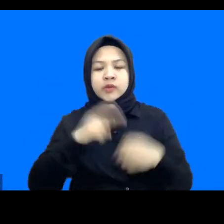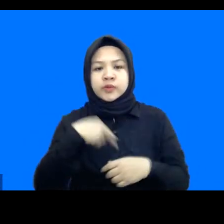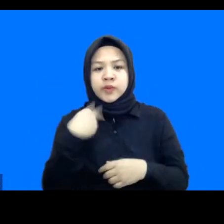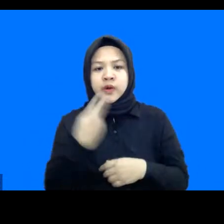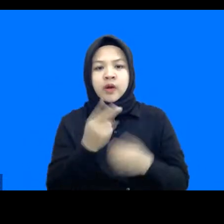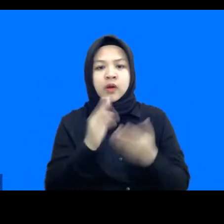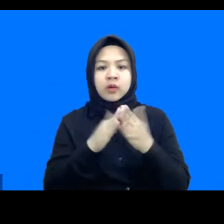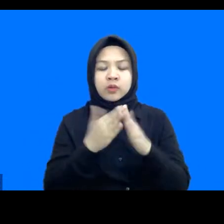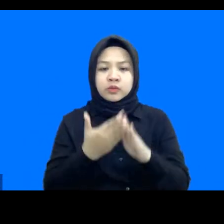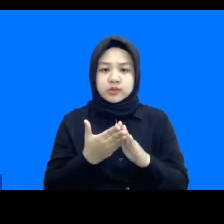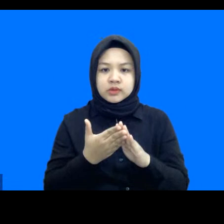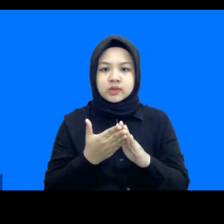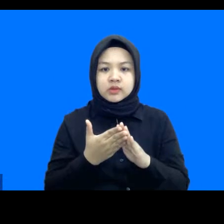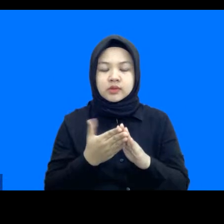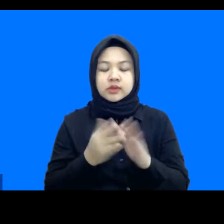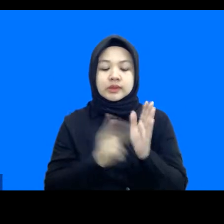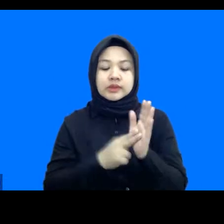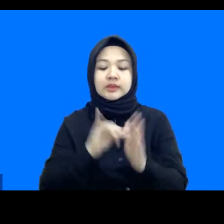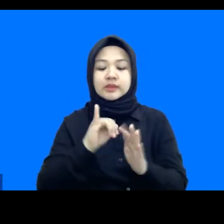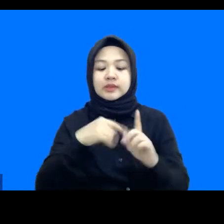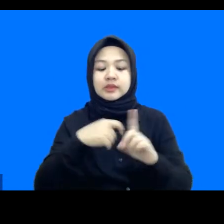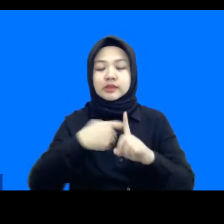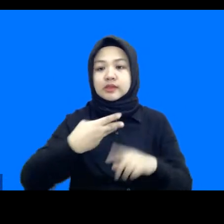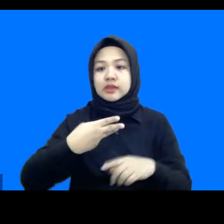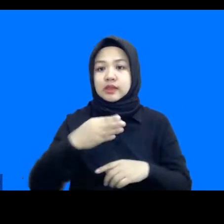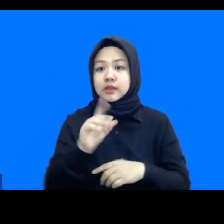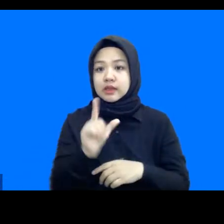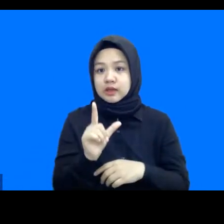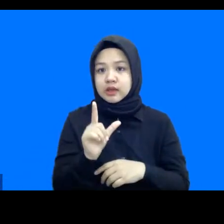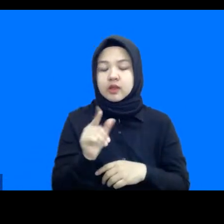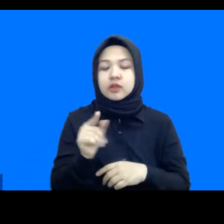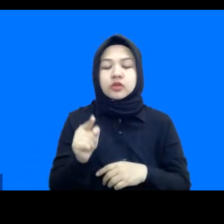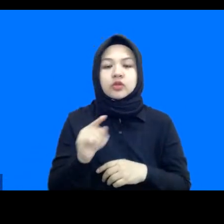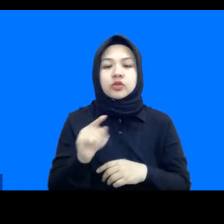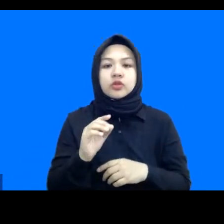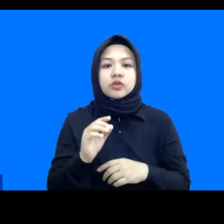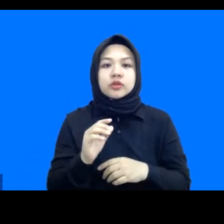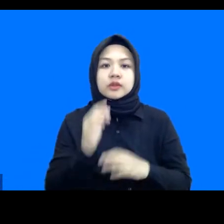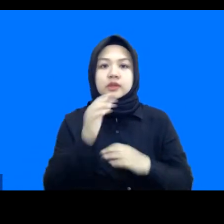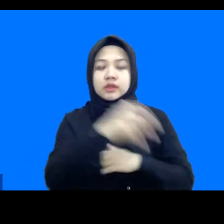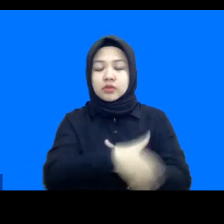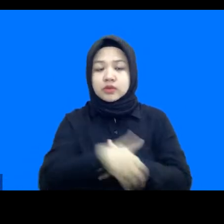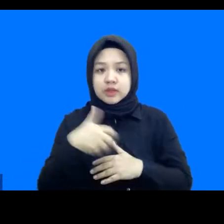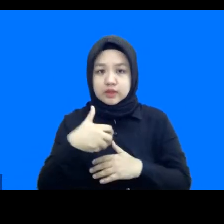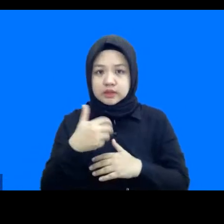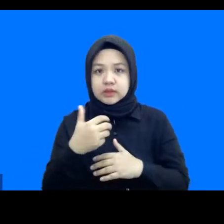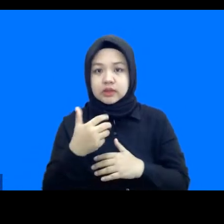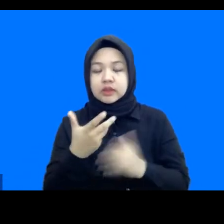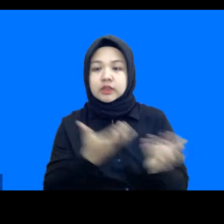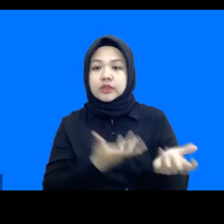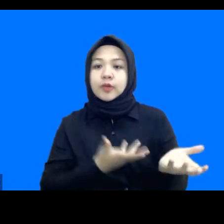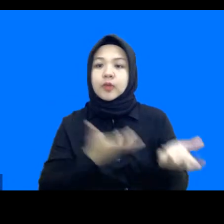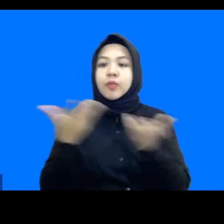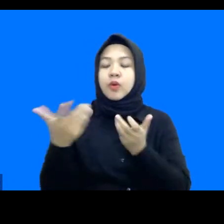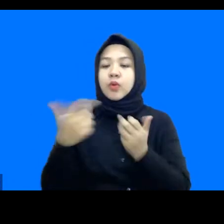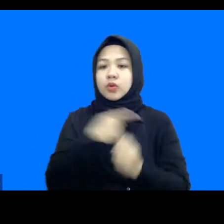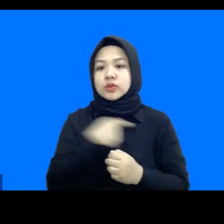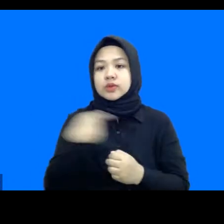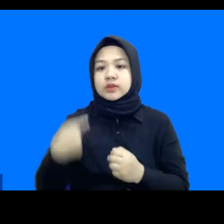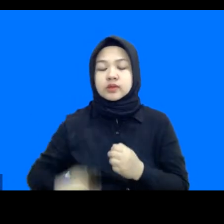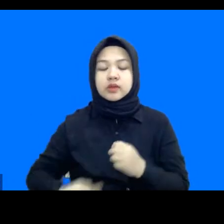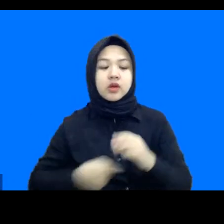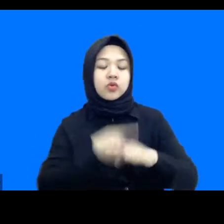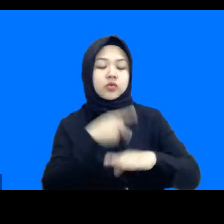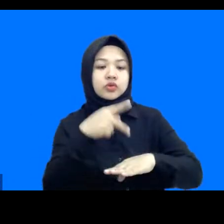So our nickel from the Dinagat Islands and from the region is being brought to China, Japan, and Australia.